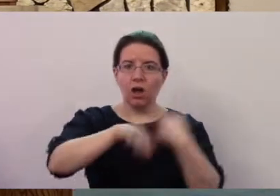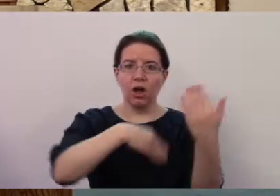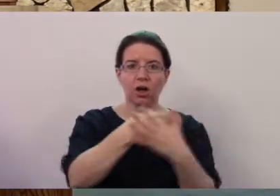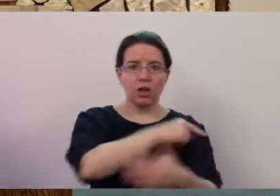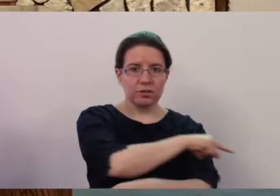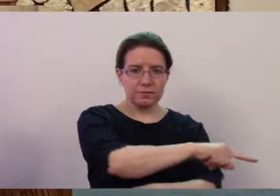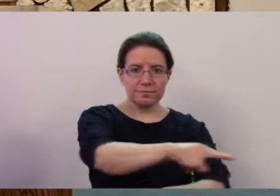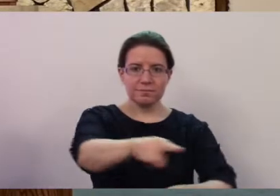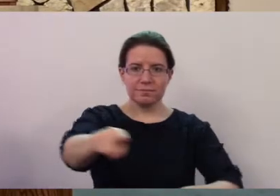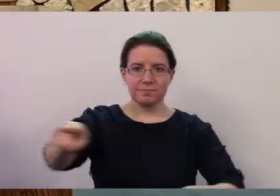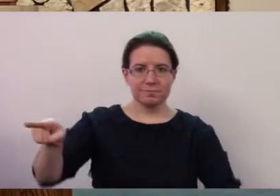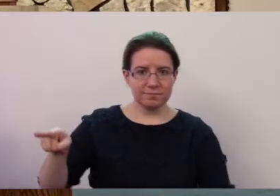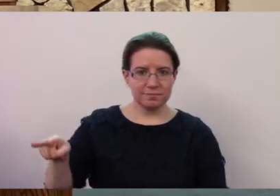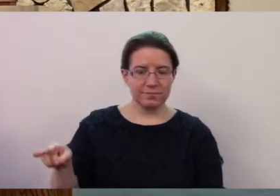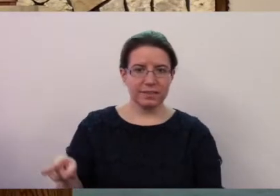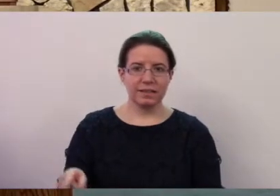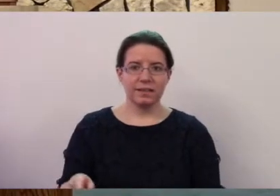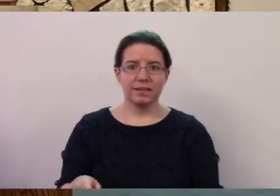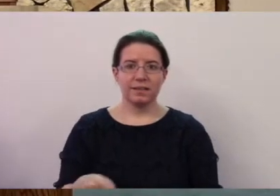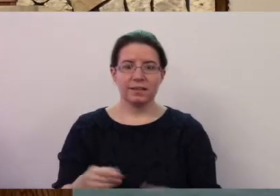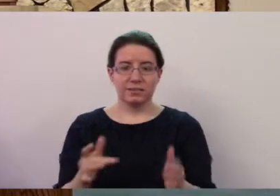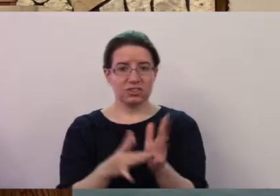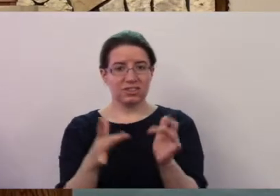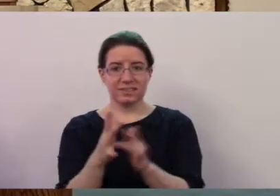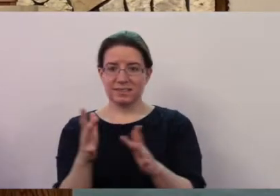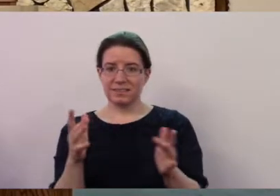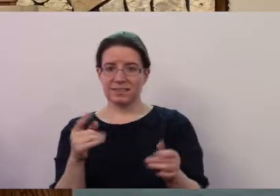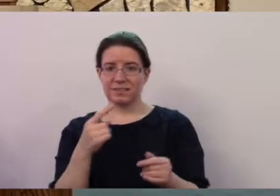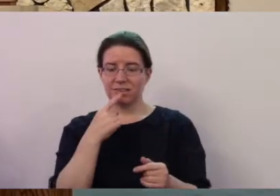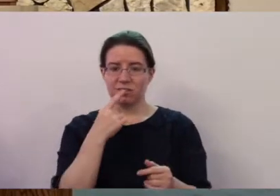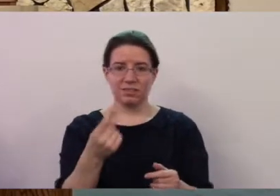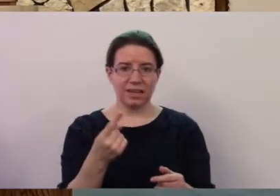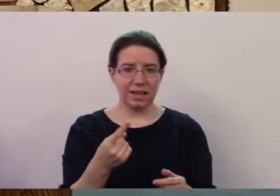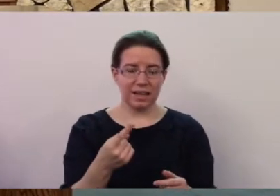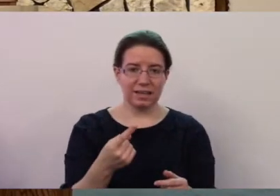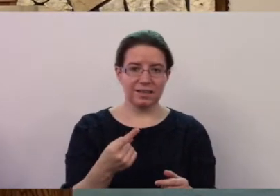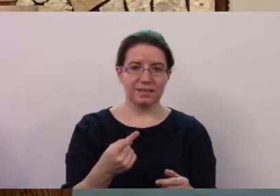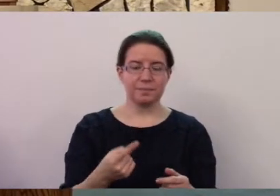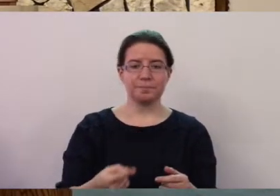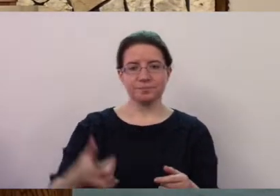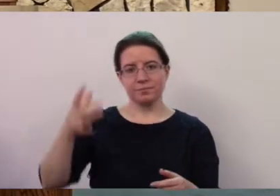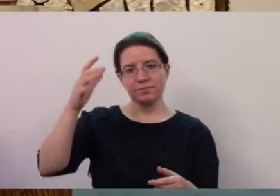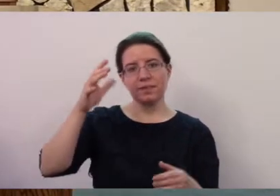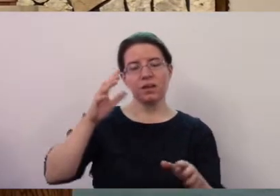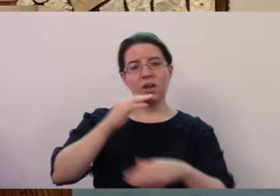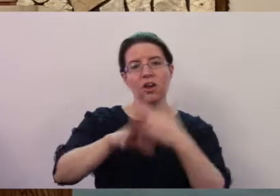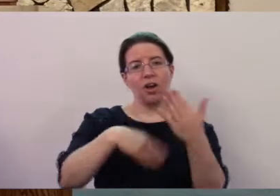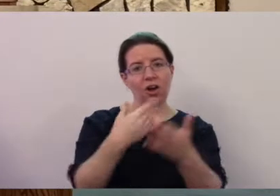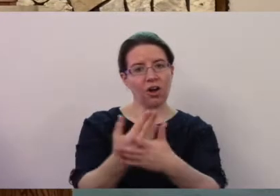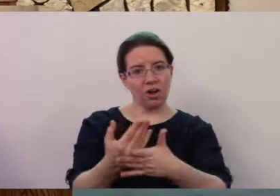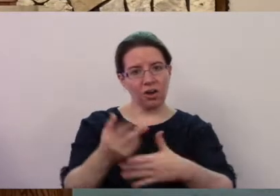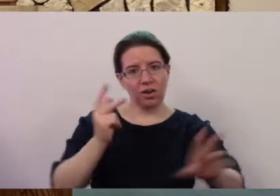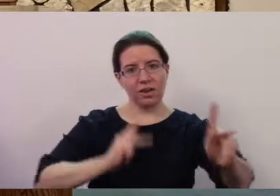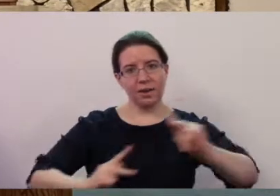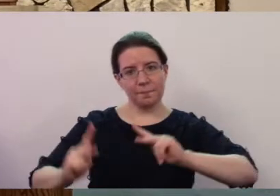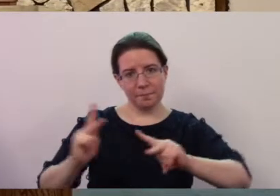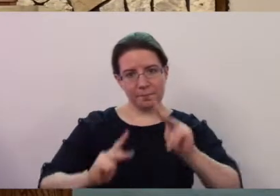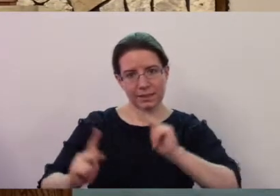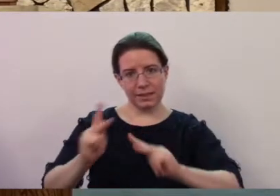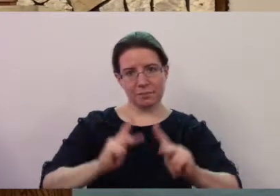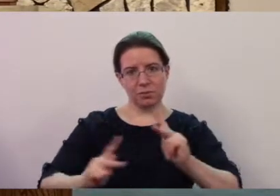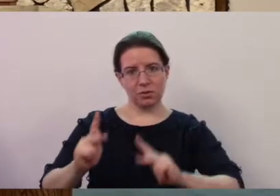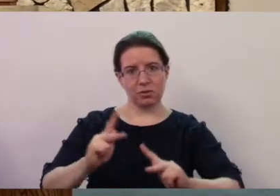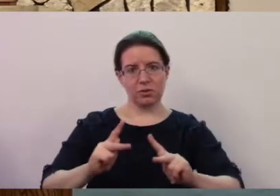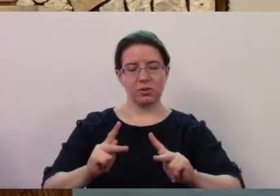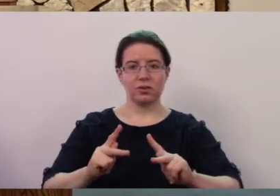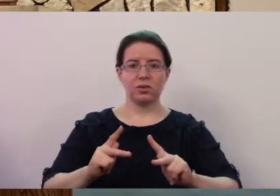Nicodemus, but Jesus said, except a man. Yes. Man represents mankind, are all people,